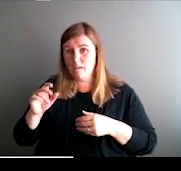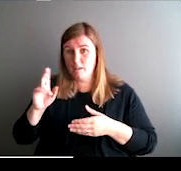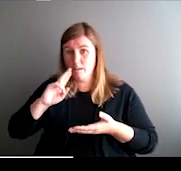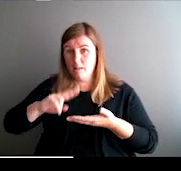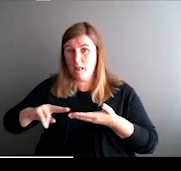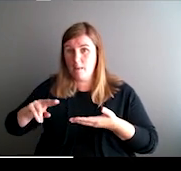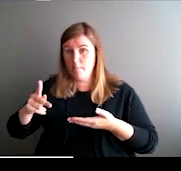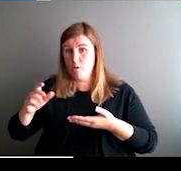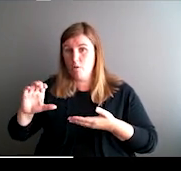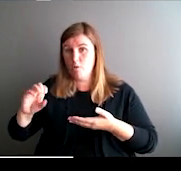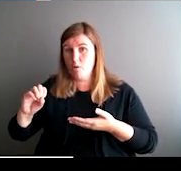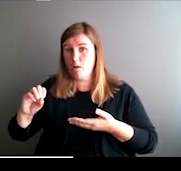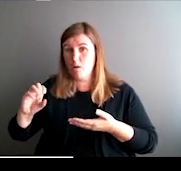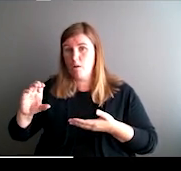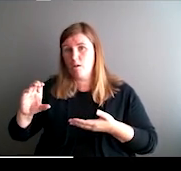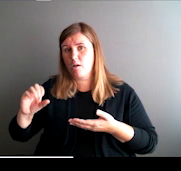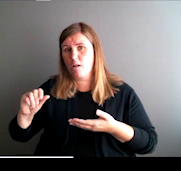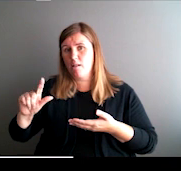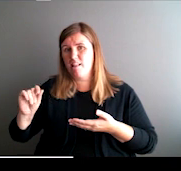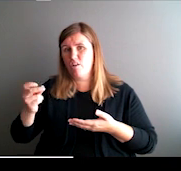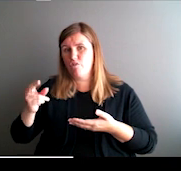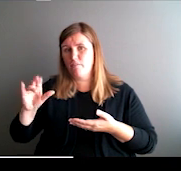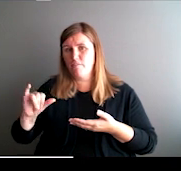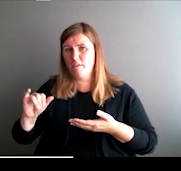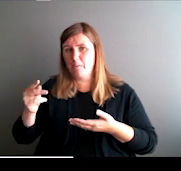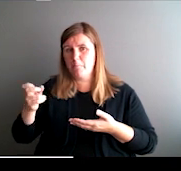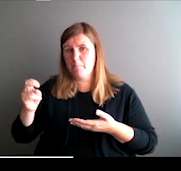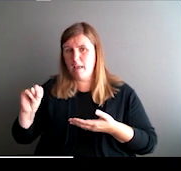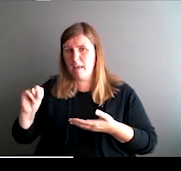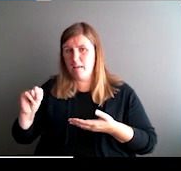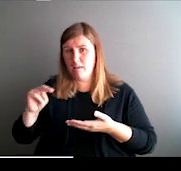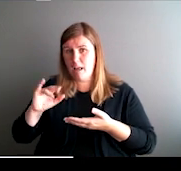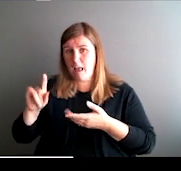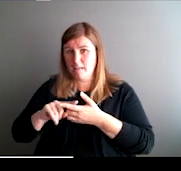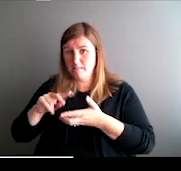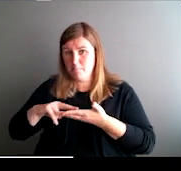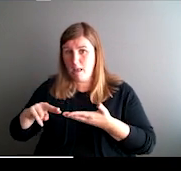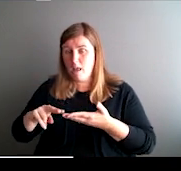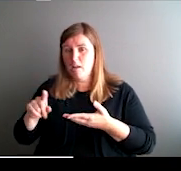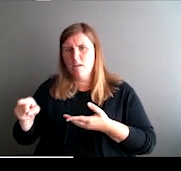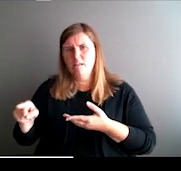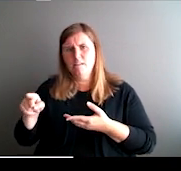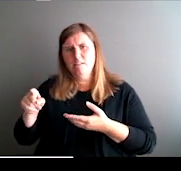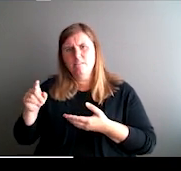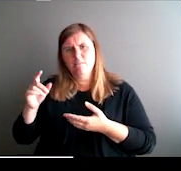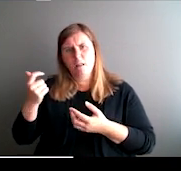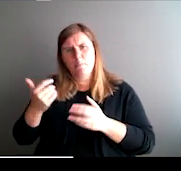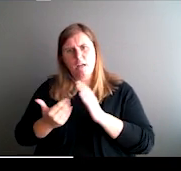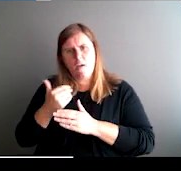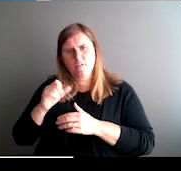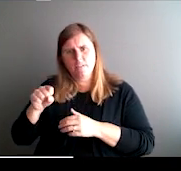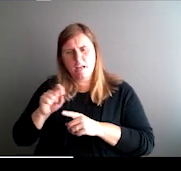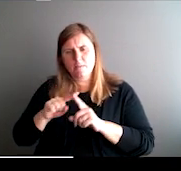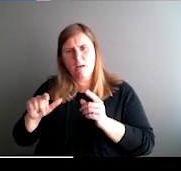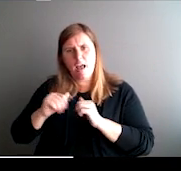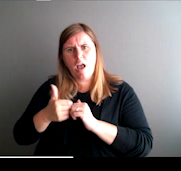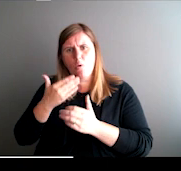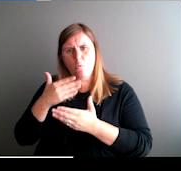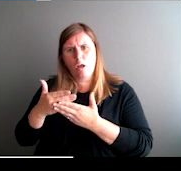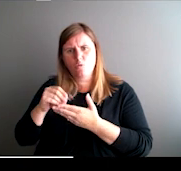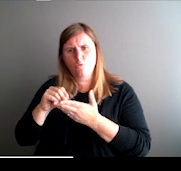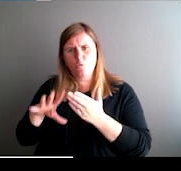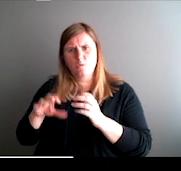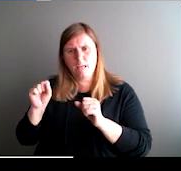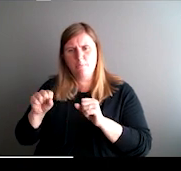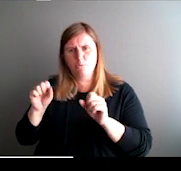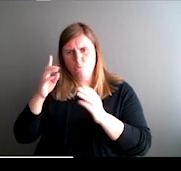pen as a pen? That not only provides a bit of novelty, it also provides you with an opportunity to see how well the student is generalizing